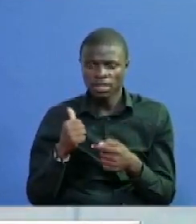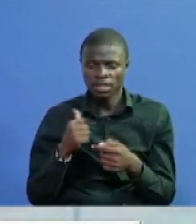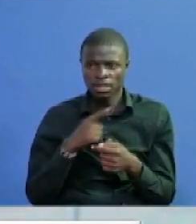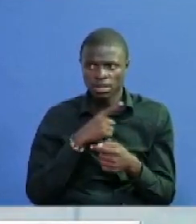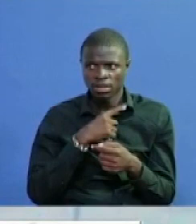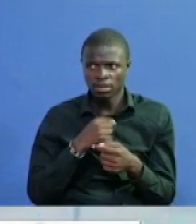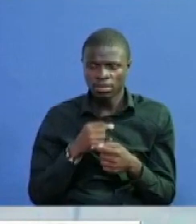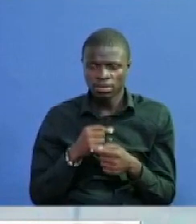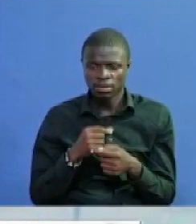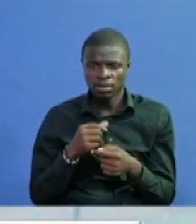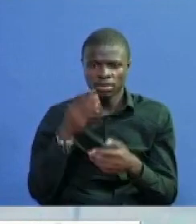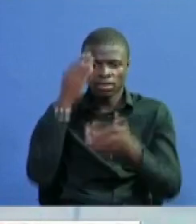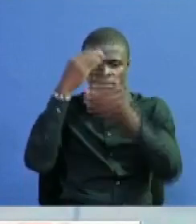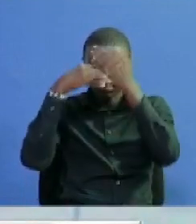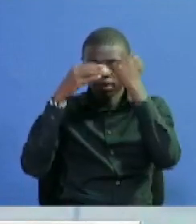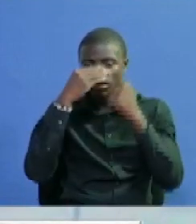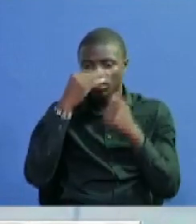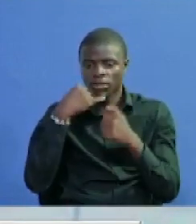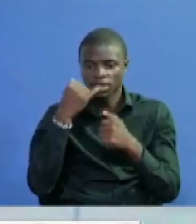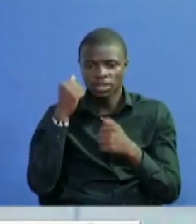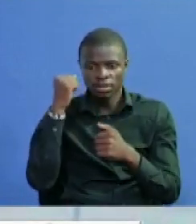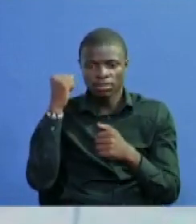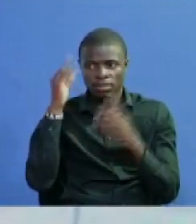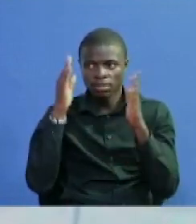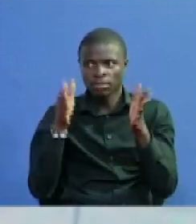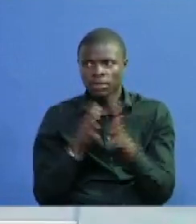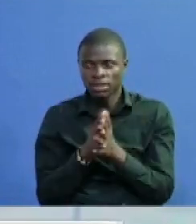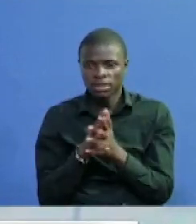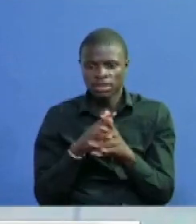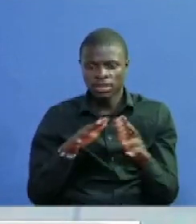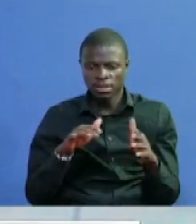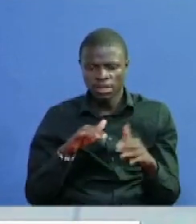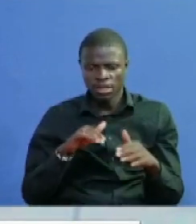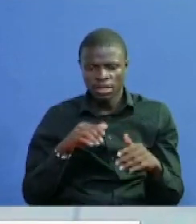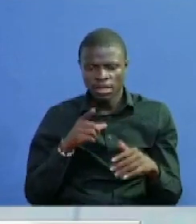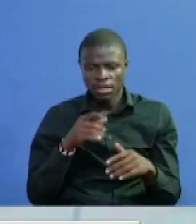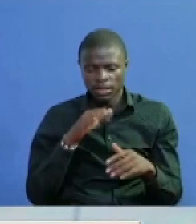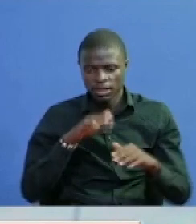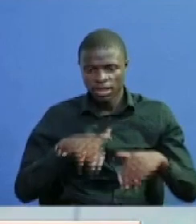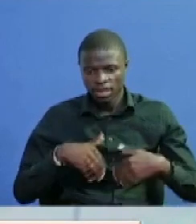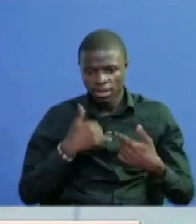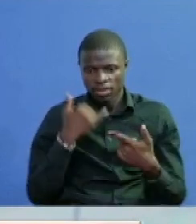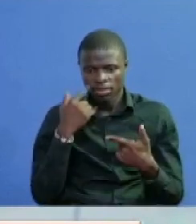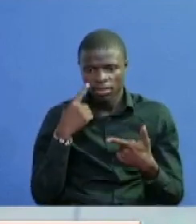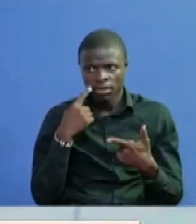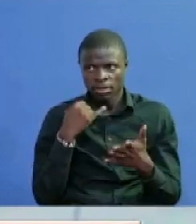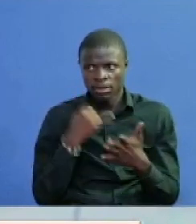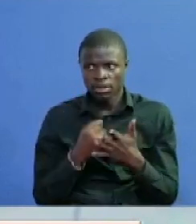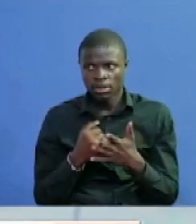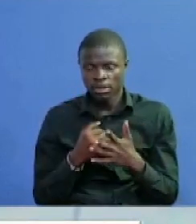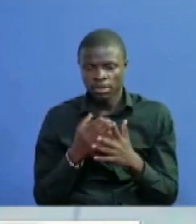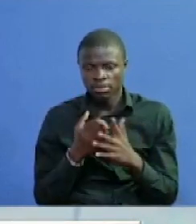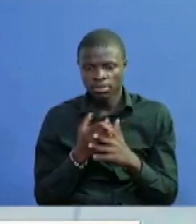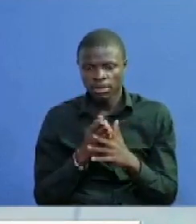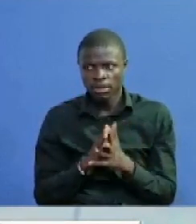William Ruto is a politician, and that is how it begins. The Azimio had all those 4